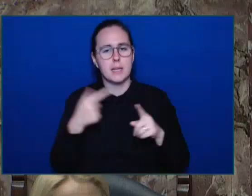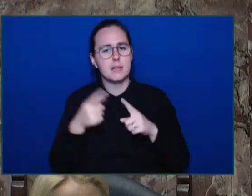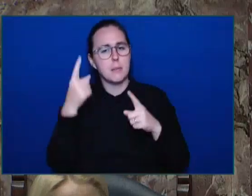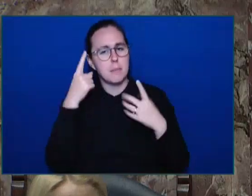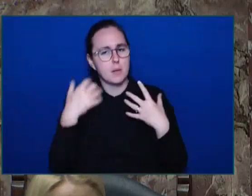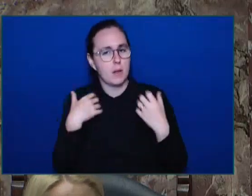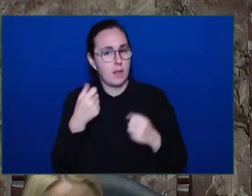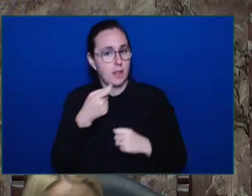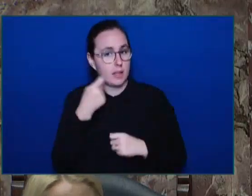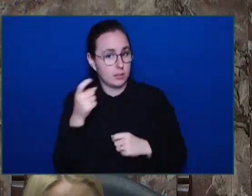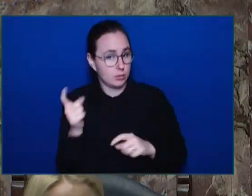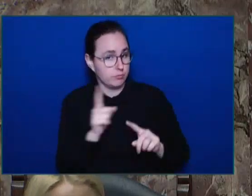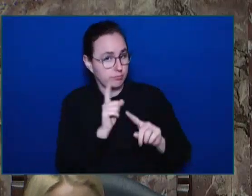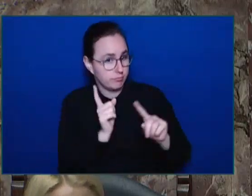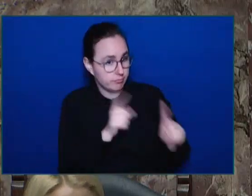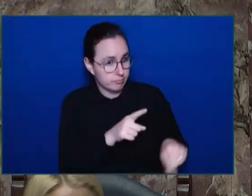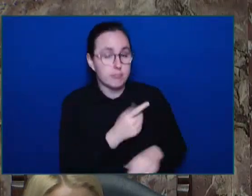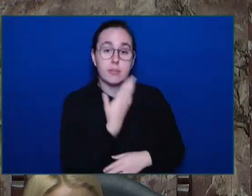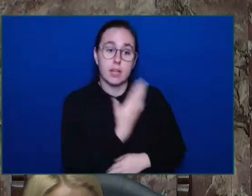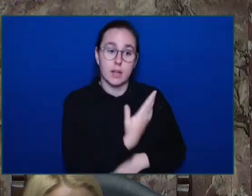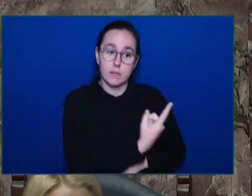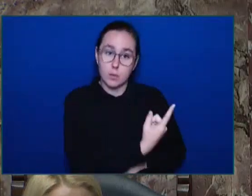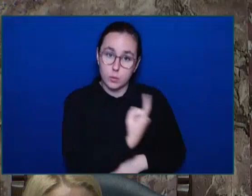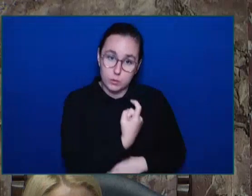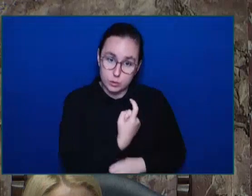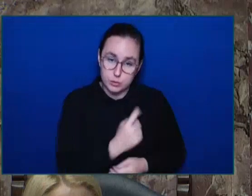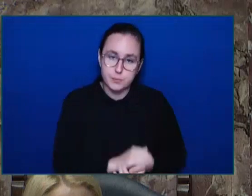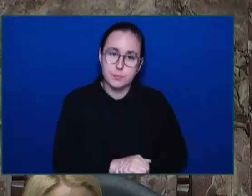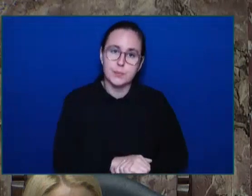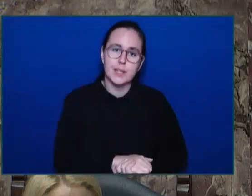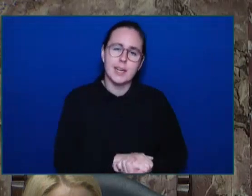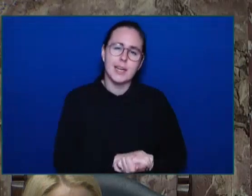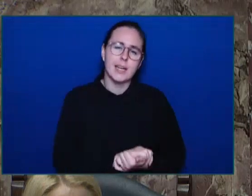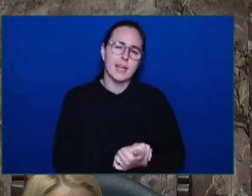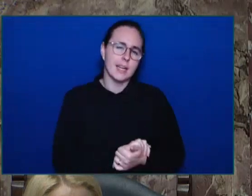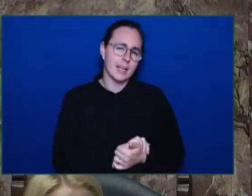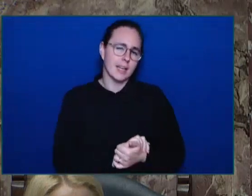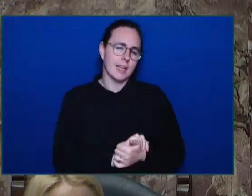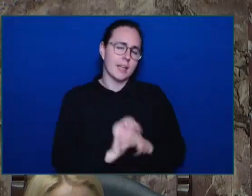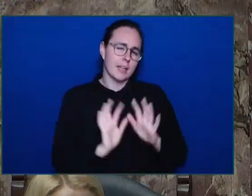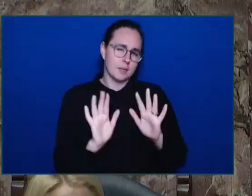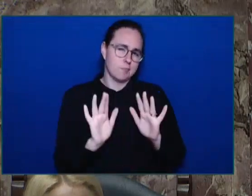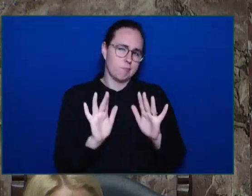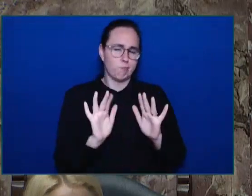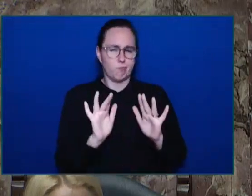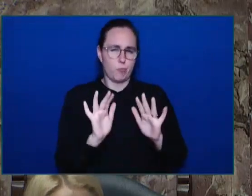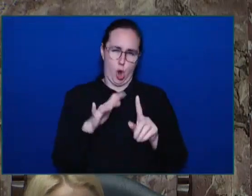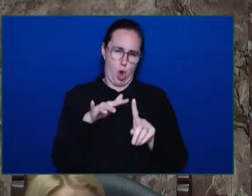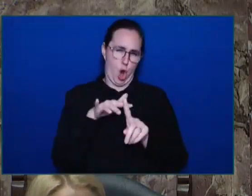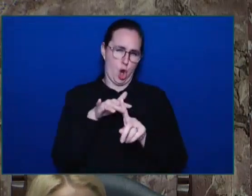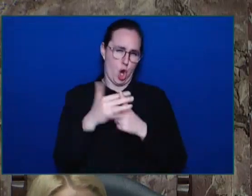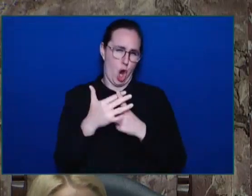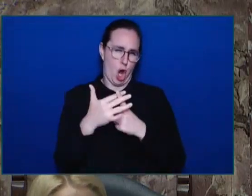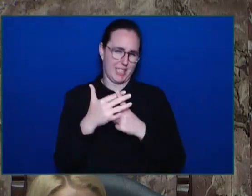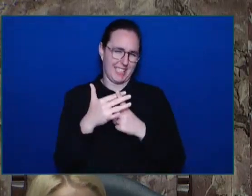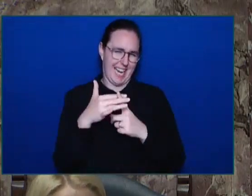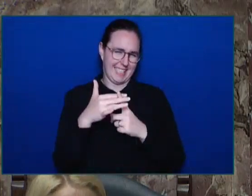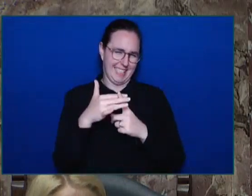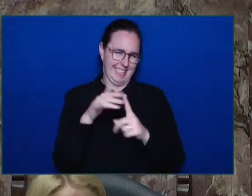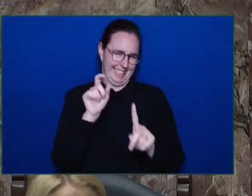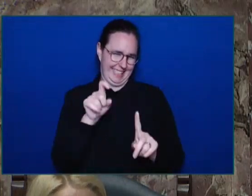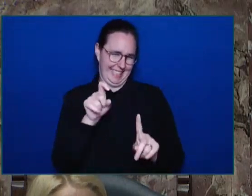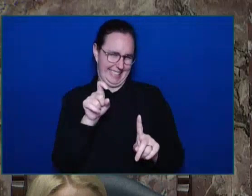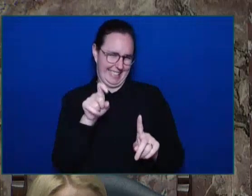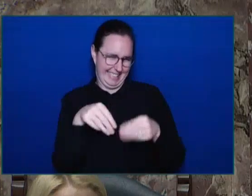to situate this issue in the context of the unrelenting toxic drug crisis that we are dealing with, our public